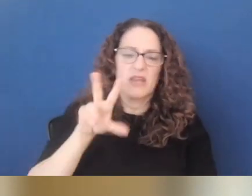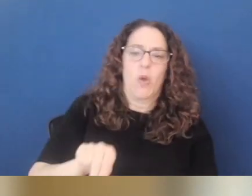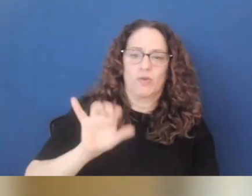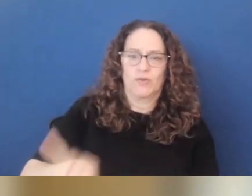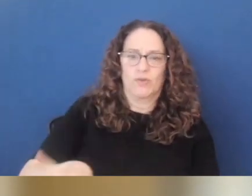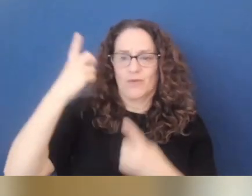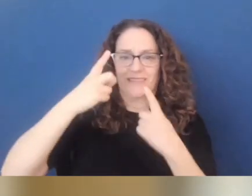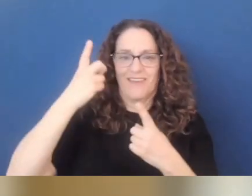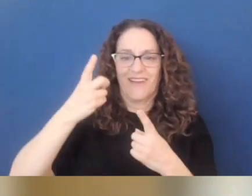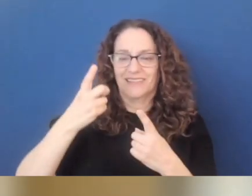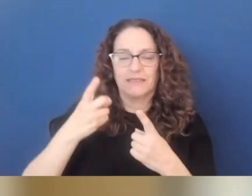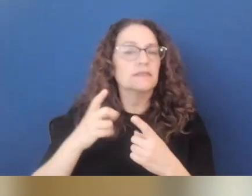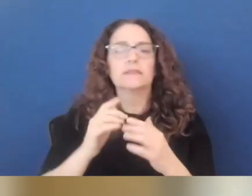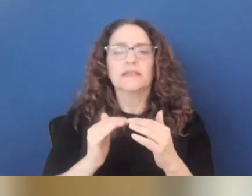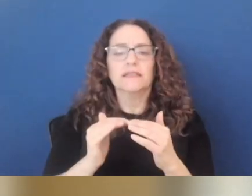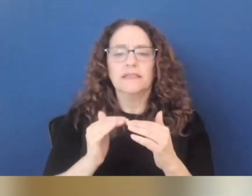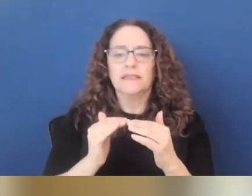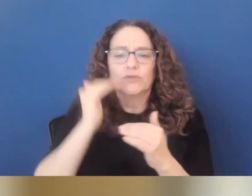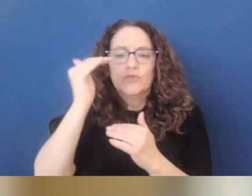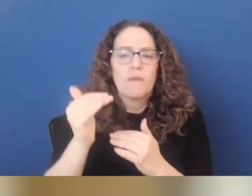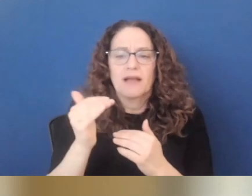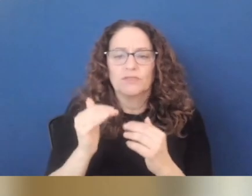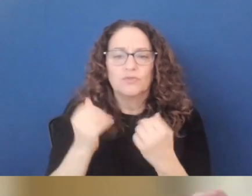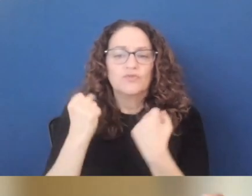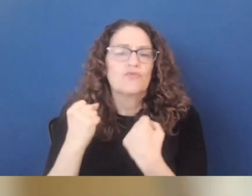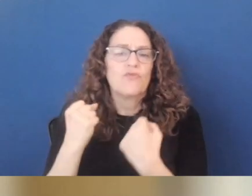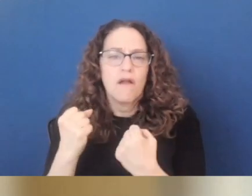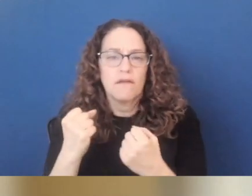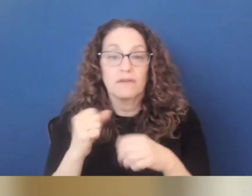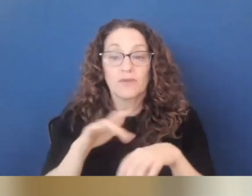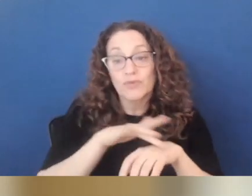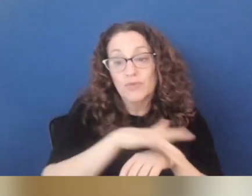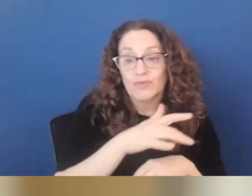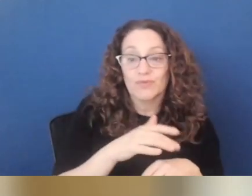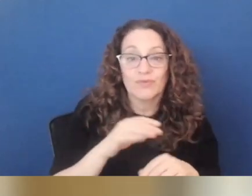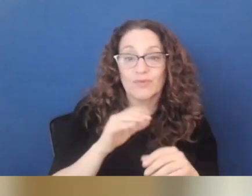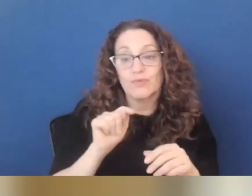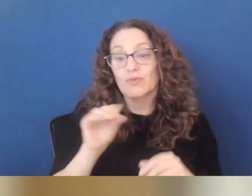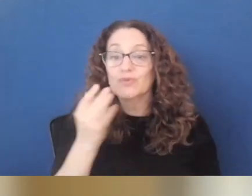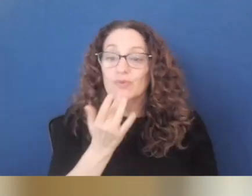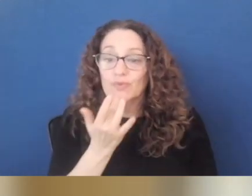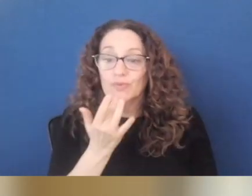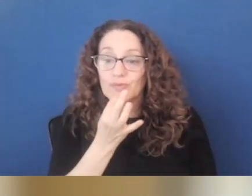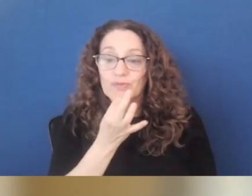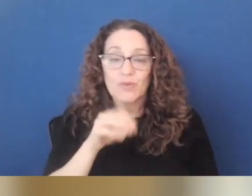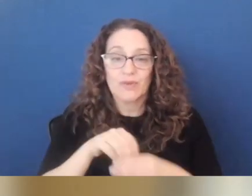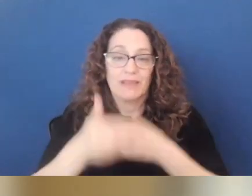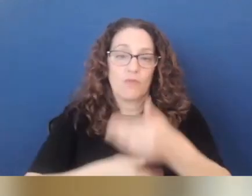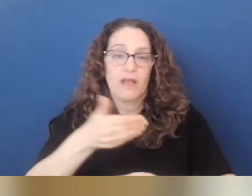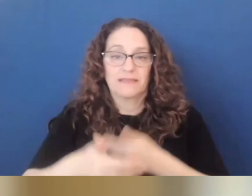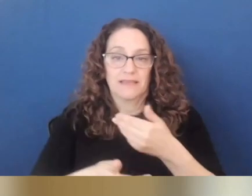then it's too strong and it's not based upon the wisdom. That kind of strength has to be brought in when